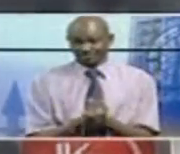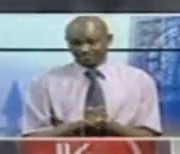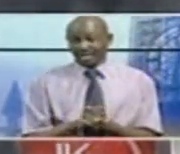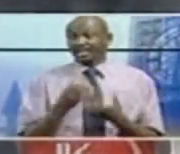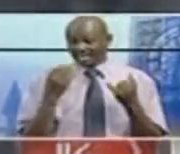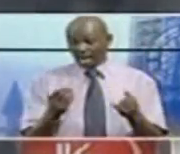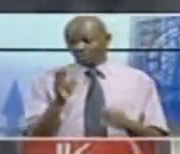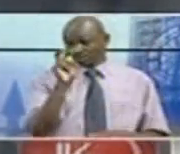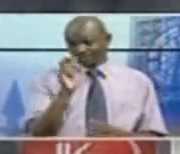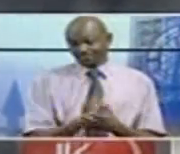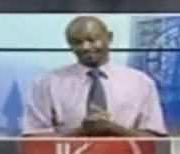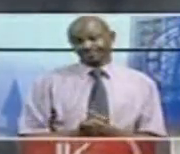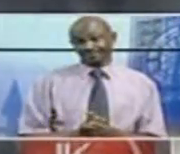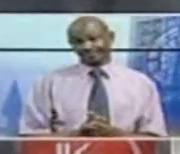see,